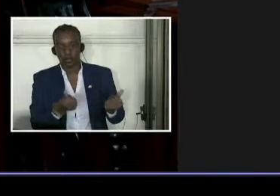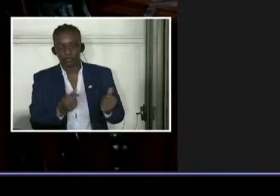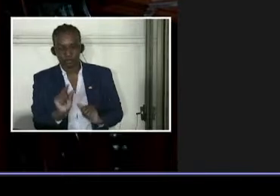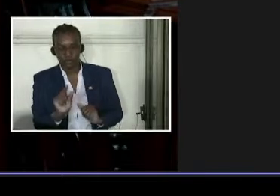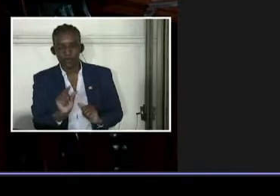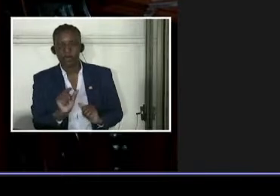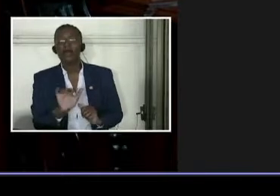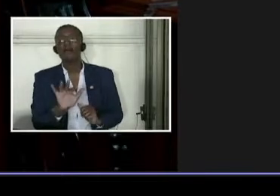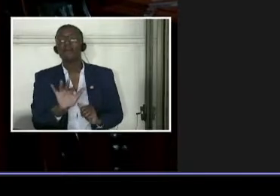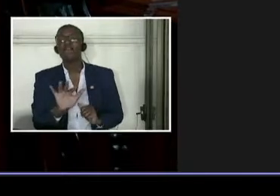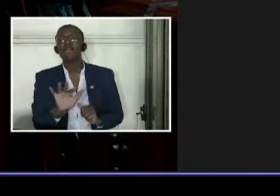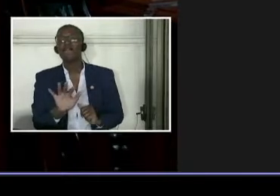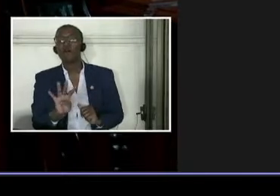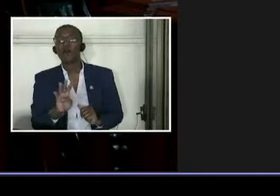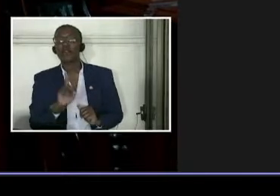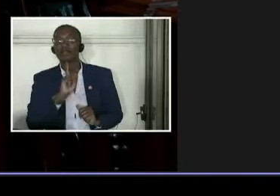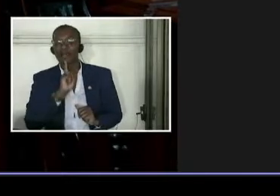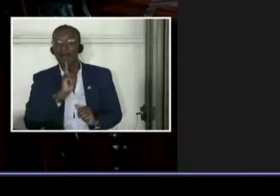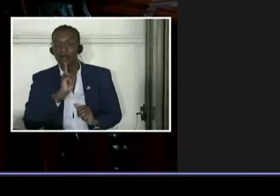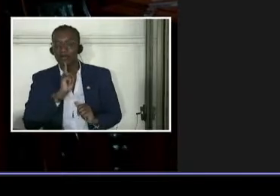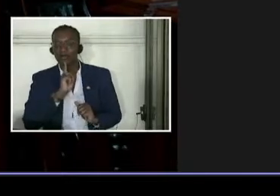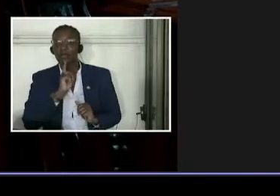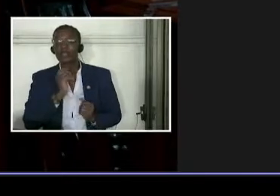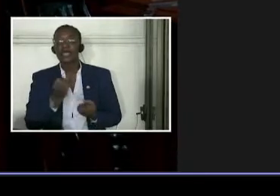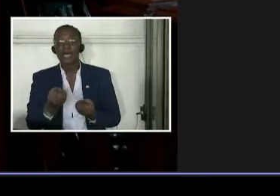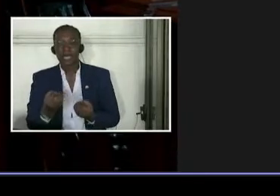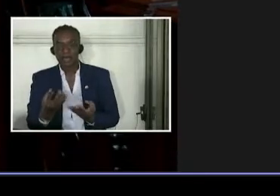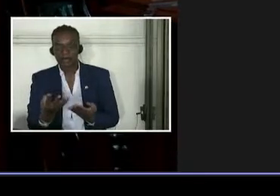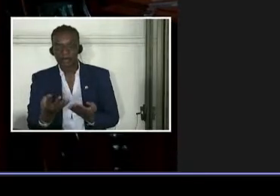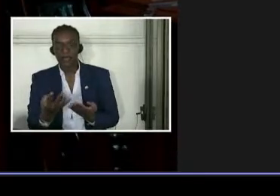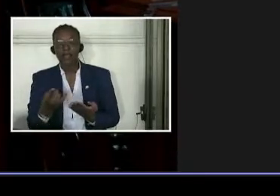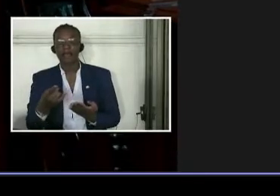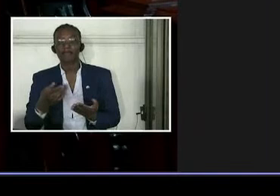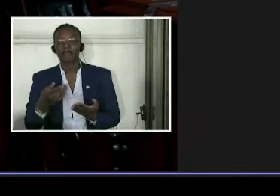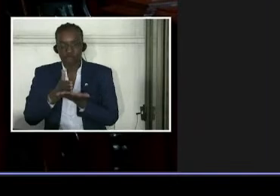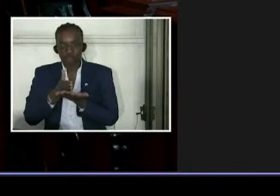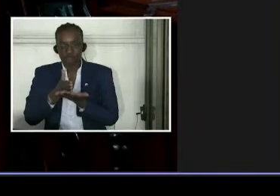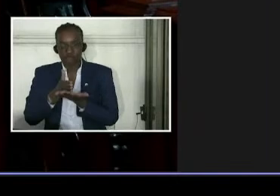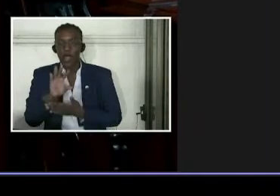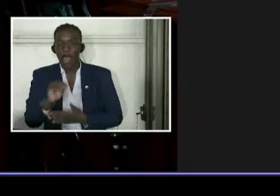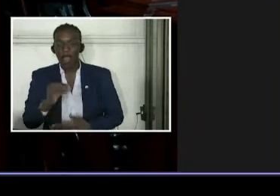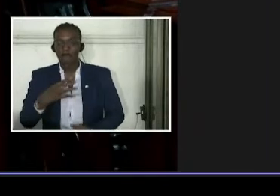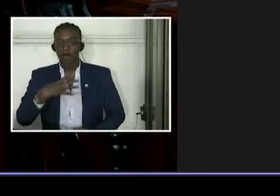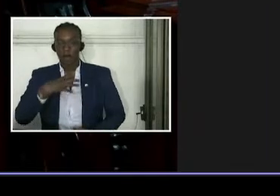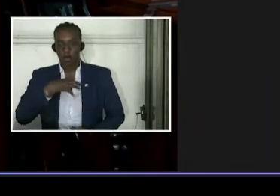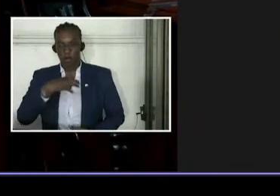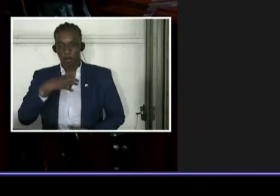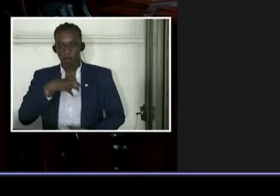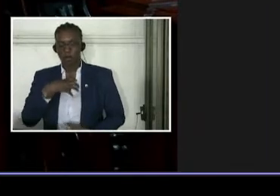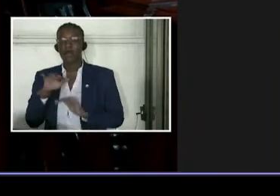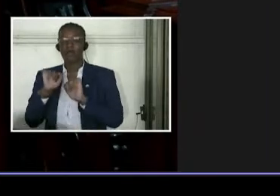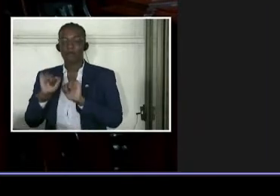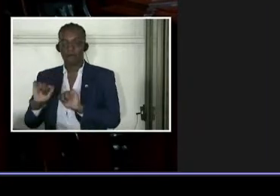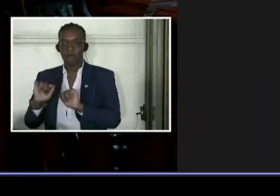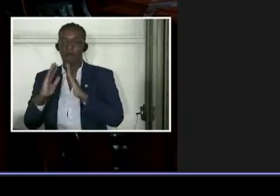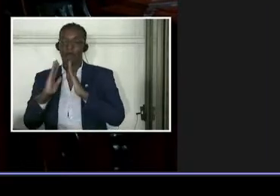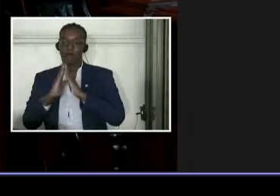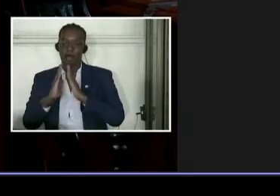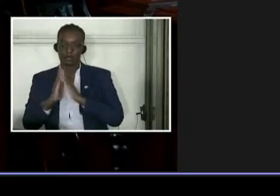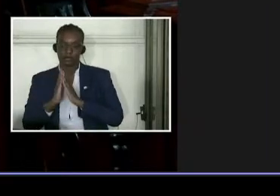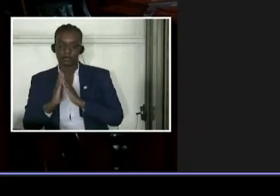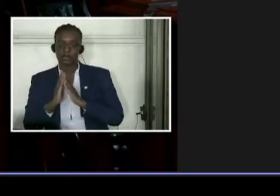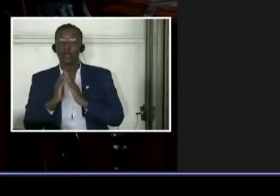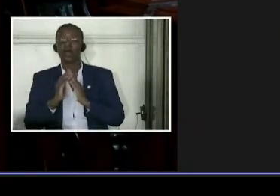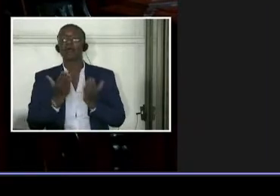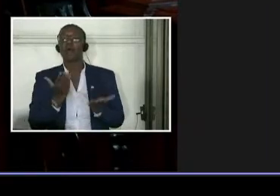4,762 households provided with title deeds. We want our people to have ownership of their houses, compared